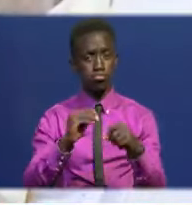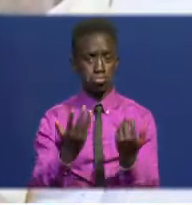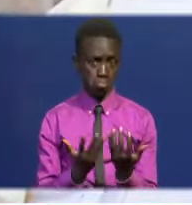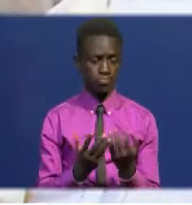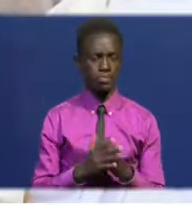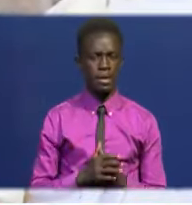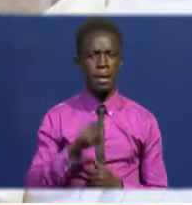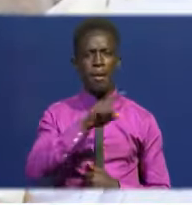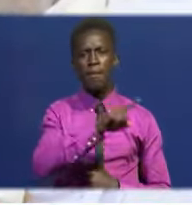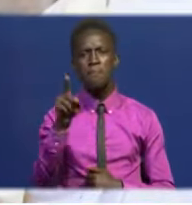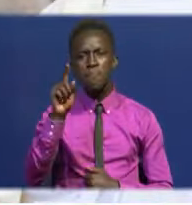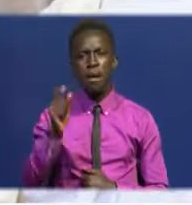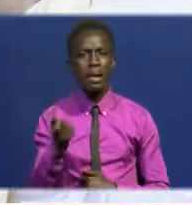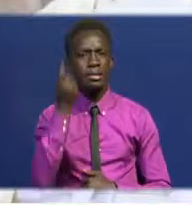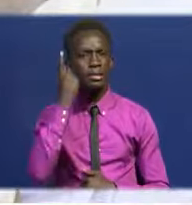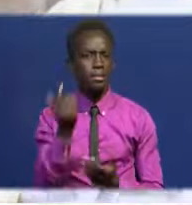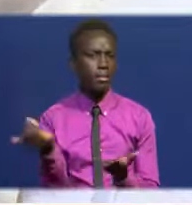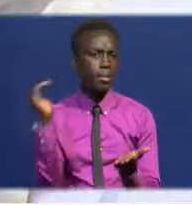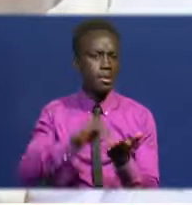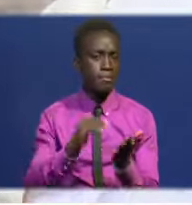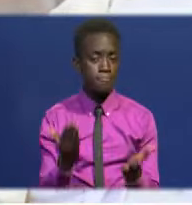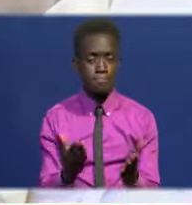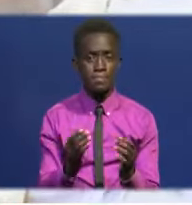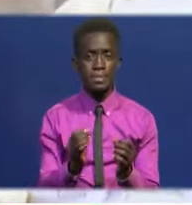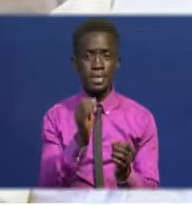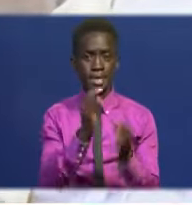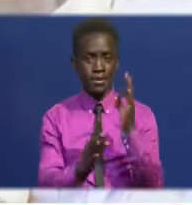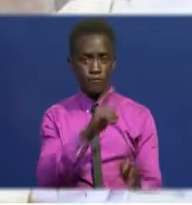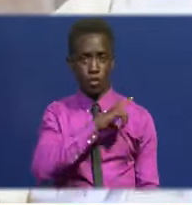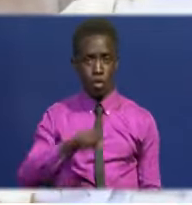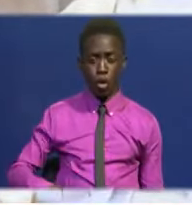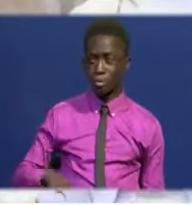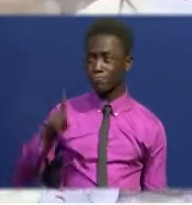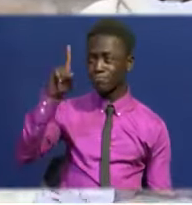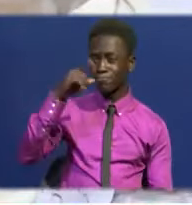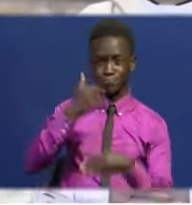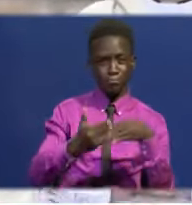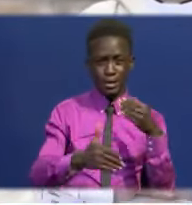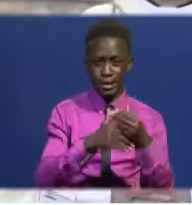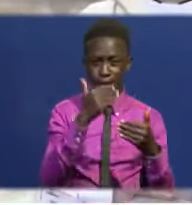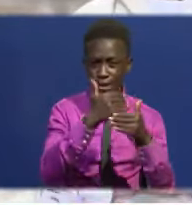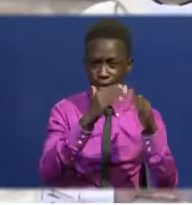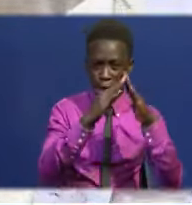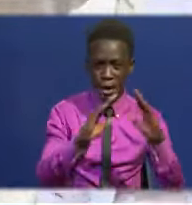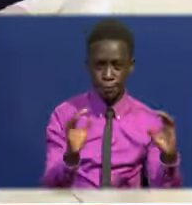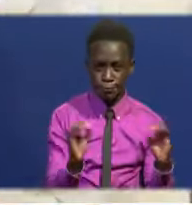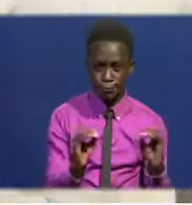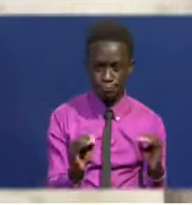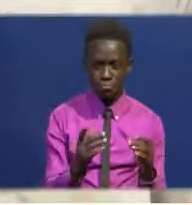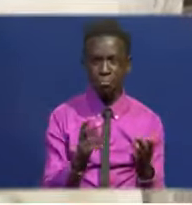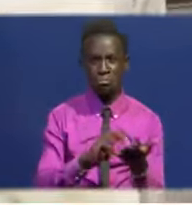that if the Lord doesn't build the house, the builders build in vain.